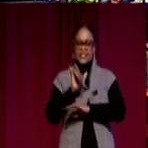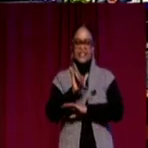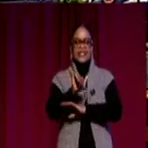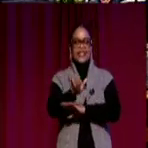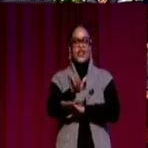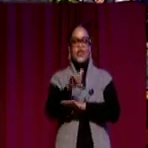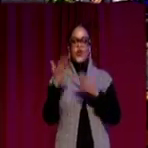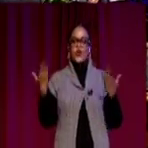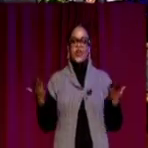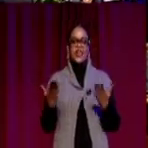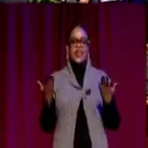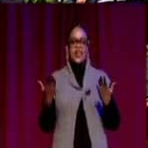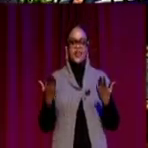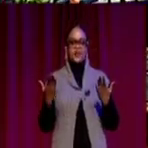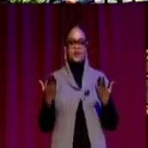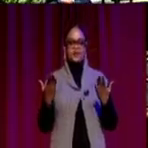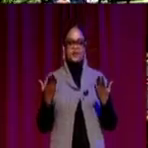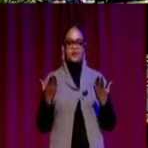still here.